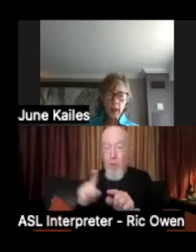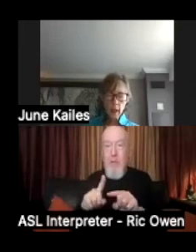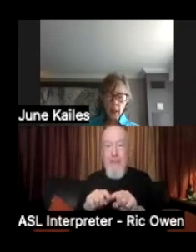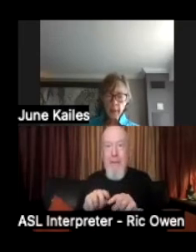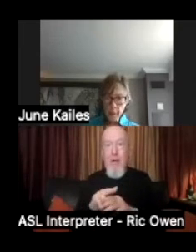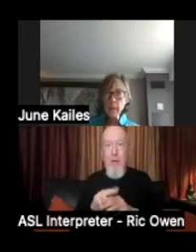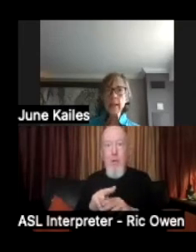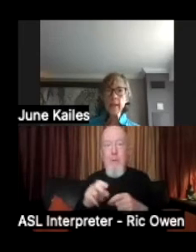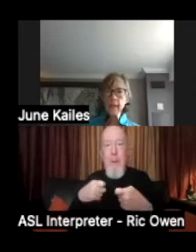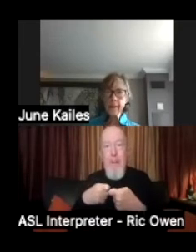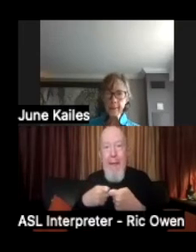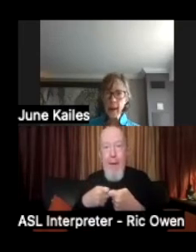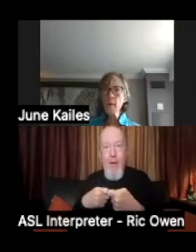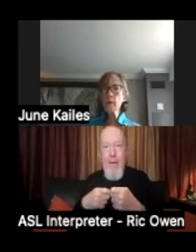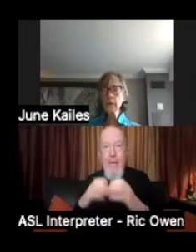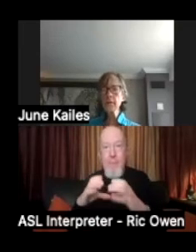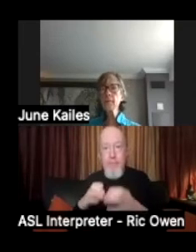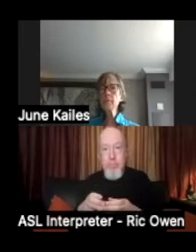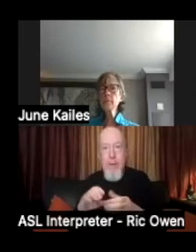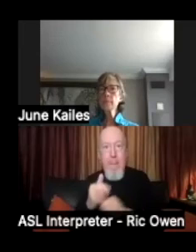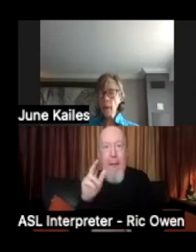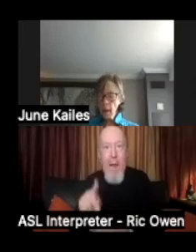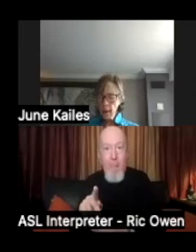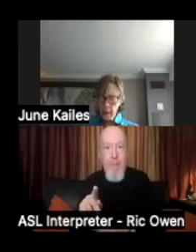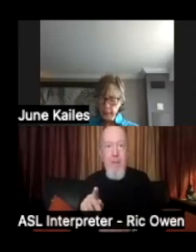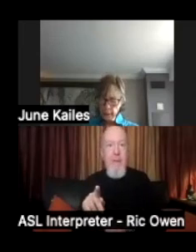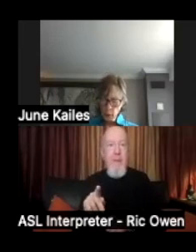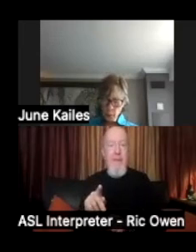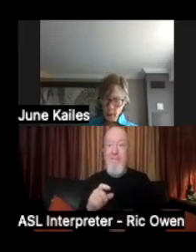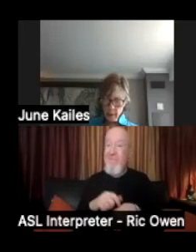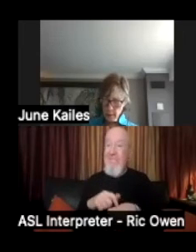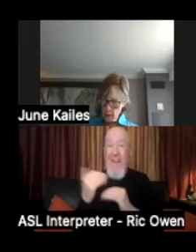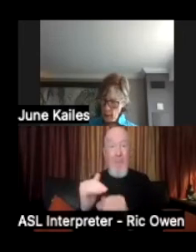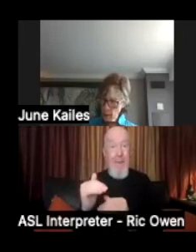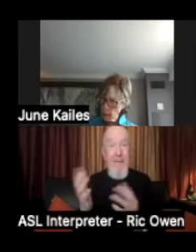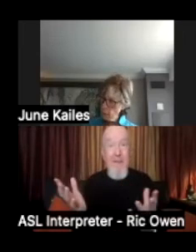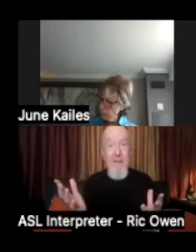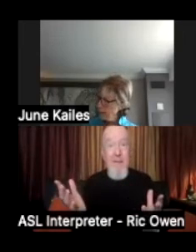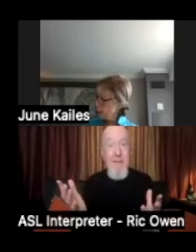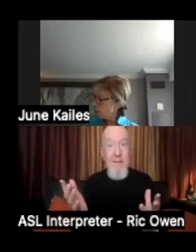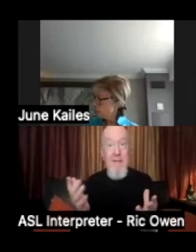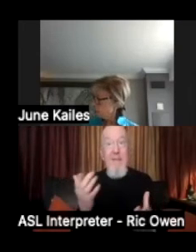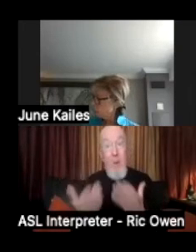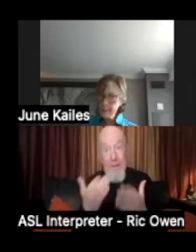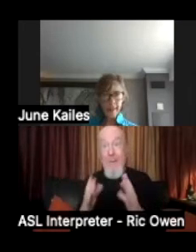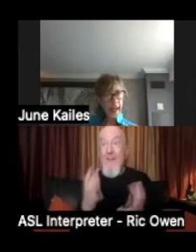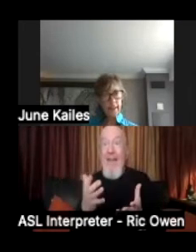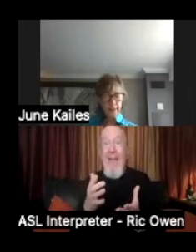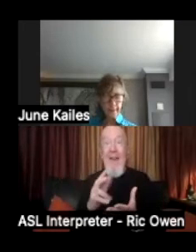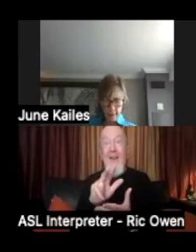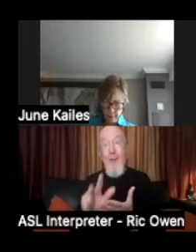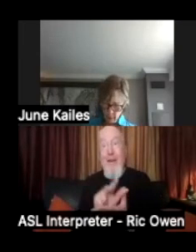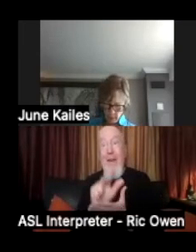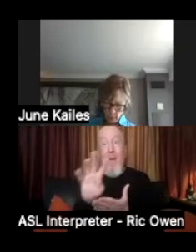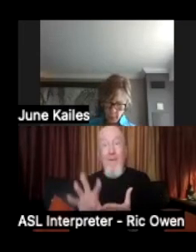are limited in hours. And so what is our plan when we can't use